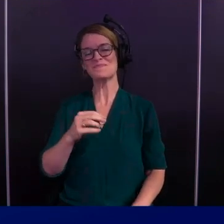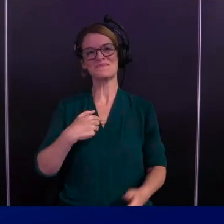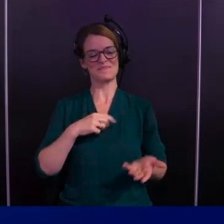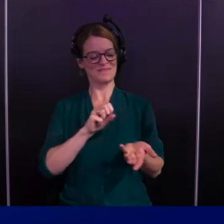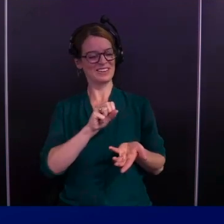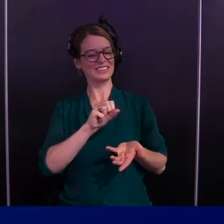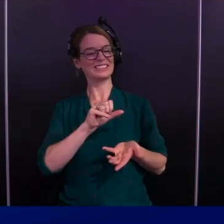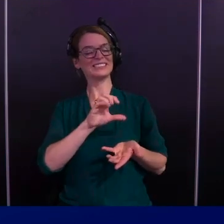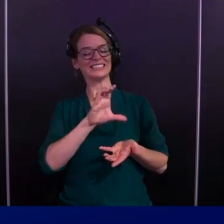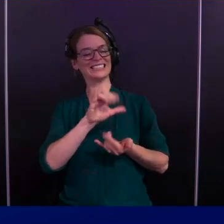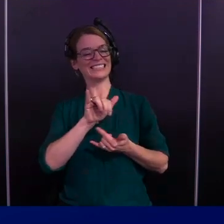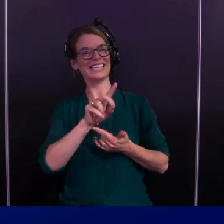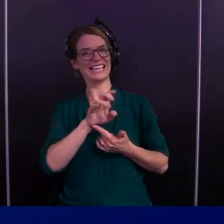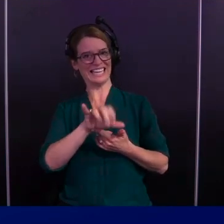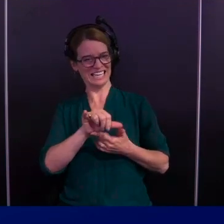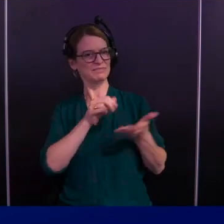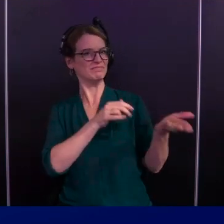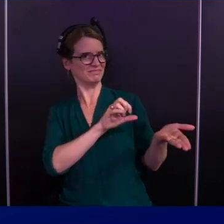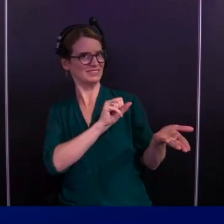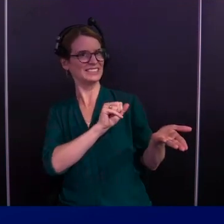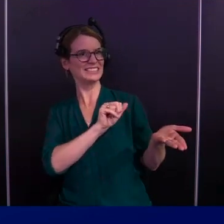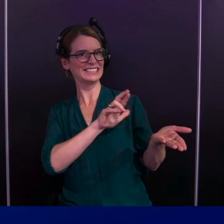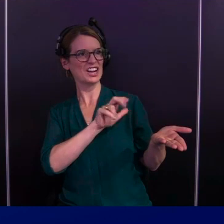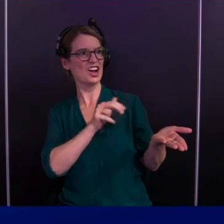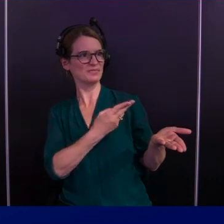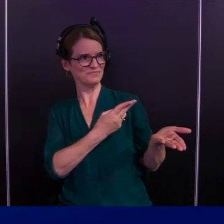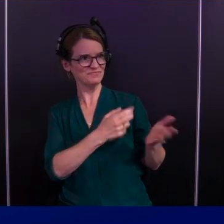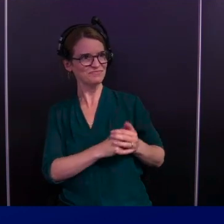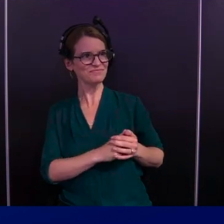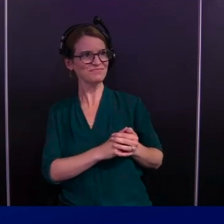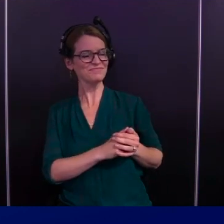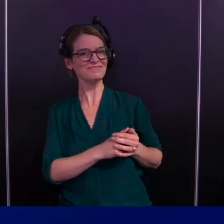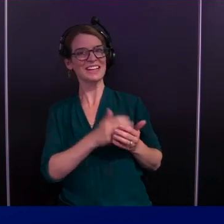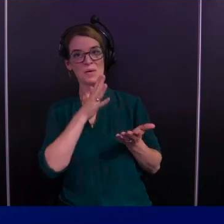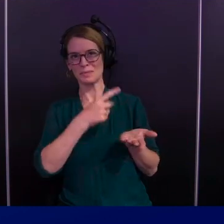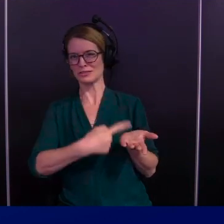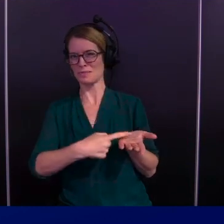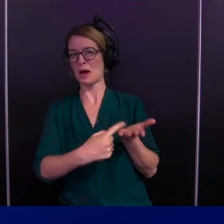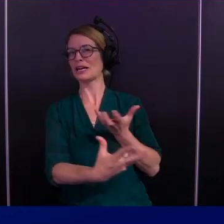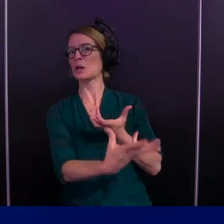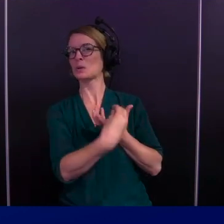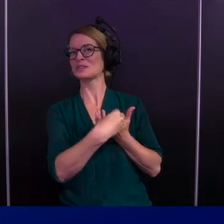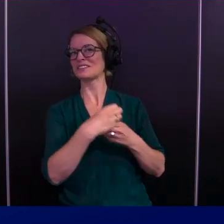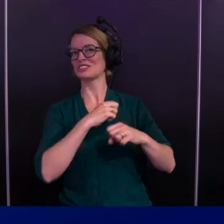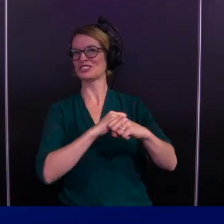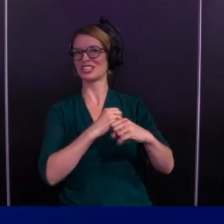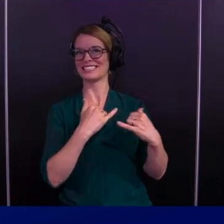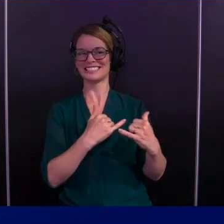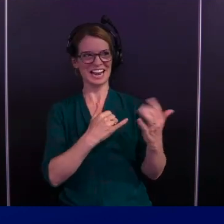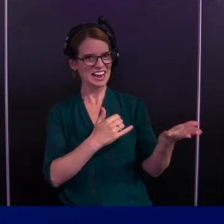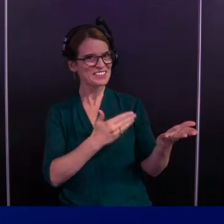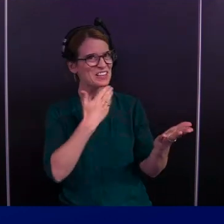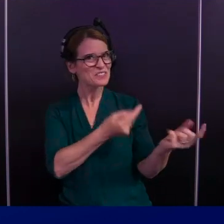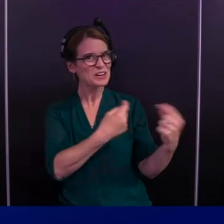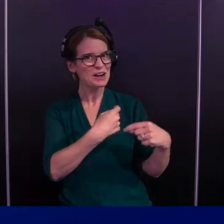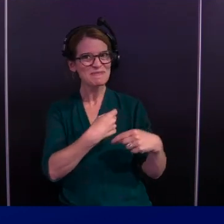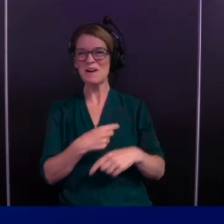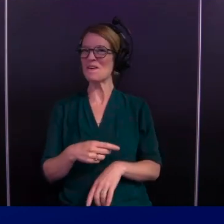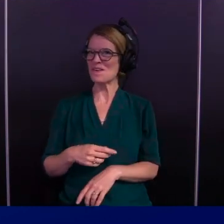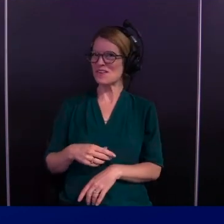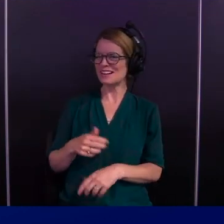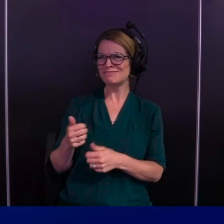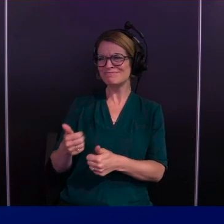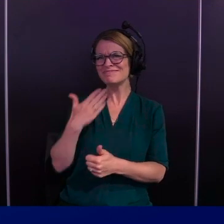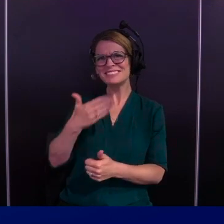Sarah Currey. We are going to talk about inclusive security today. Sarah, hi. Thanks for being here. Yeah, absolutely. Thank you so much for